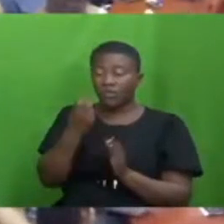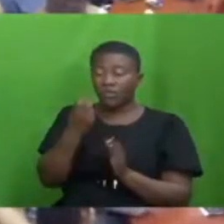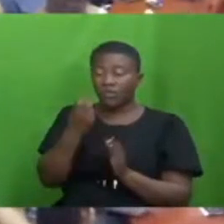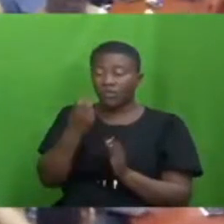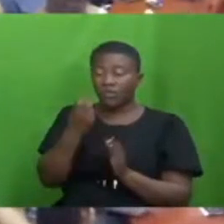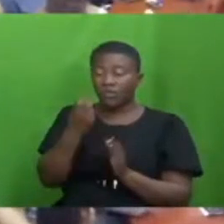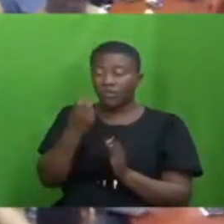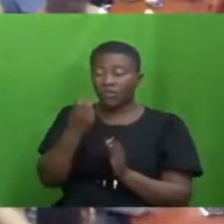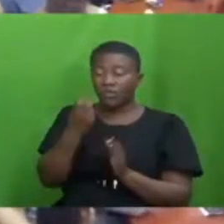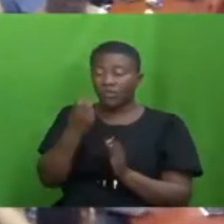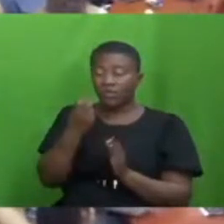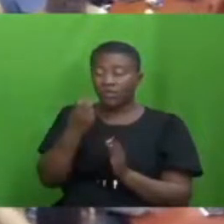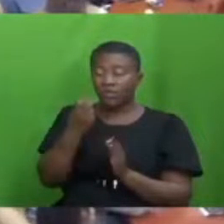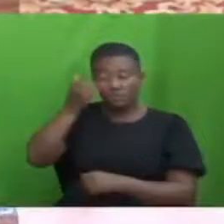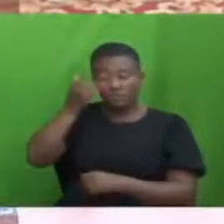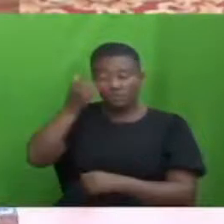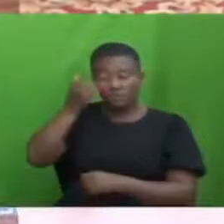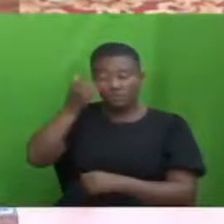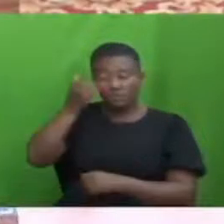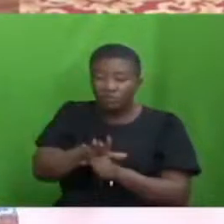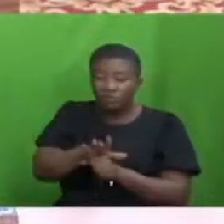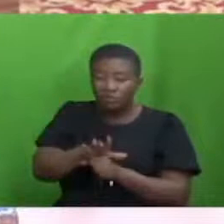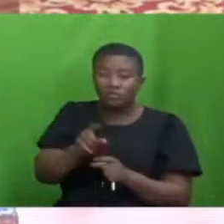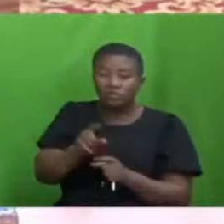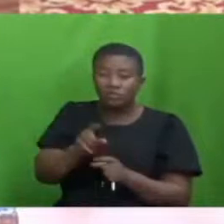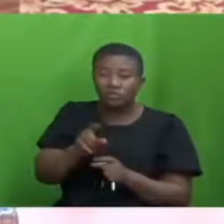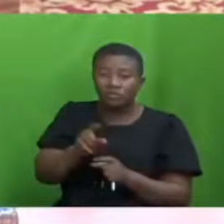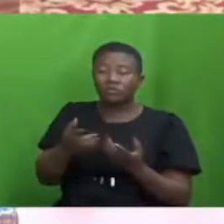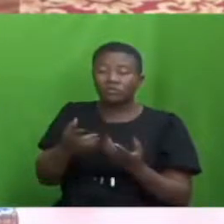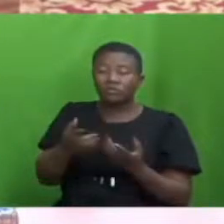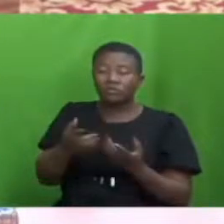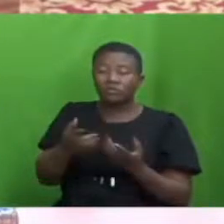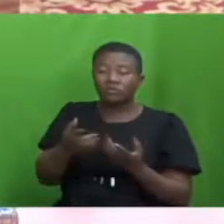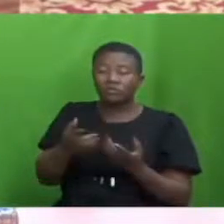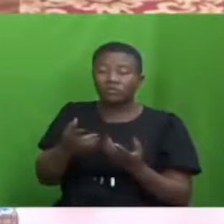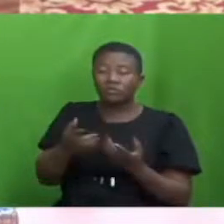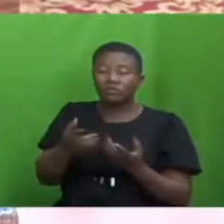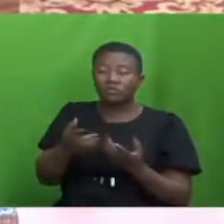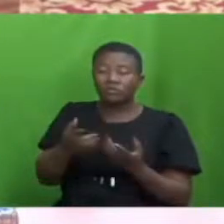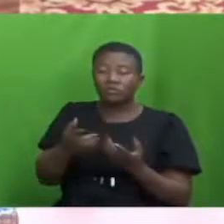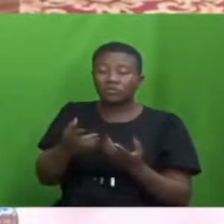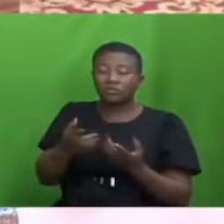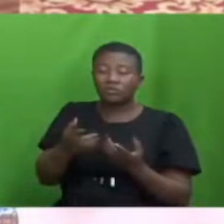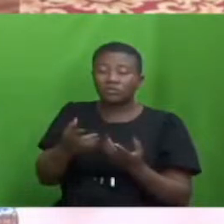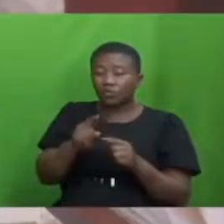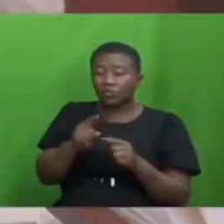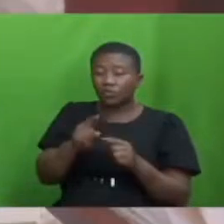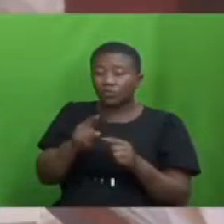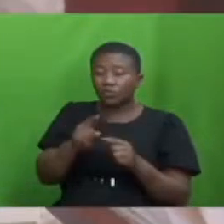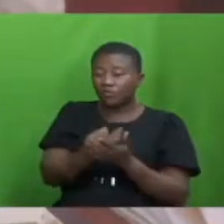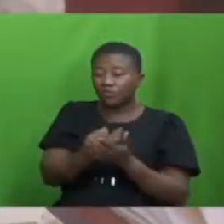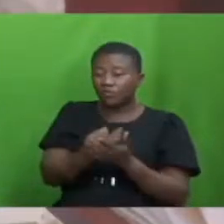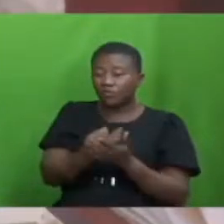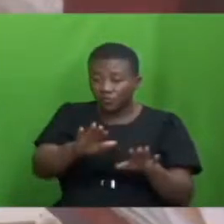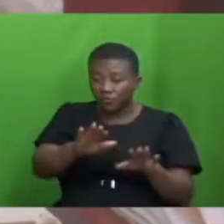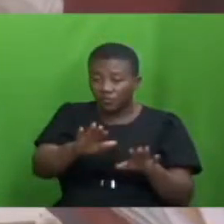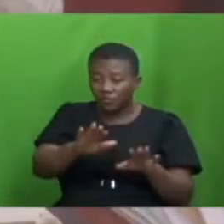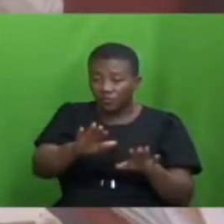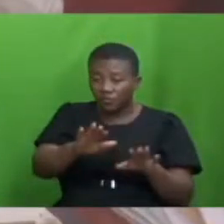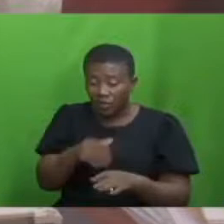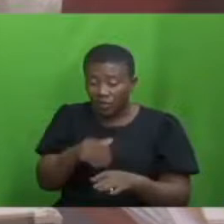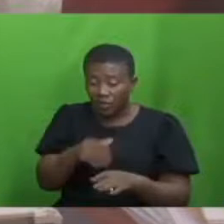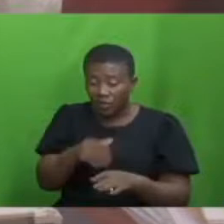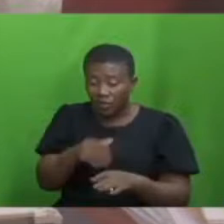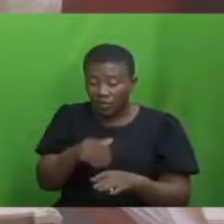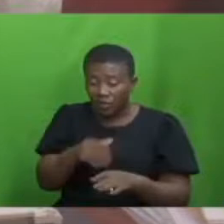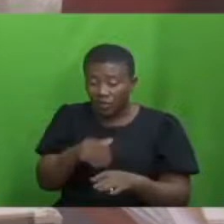Government is, however, committed to pursuing a robust growth strategy within the limited fiscal space and our fiscal consolidation